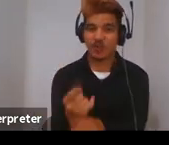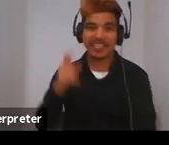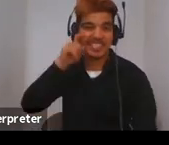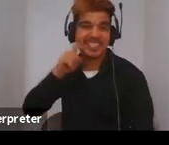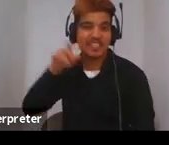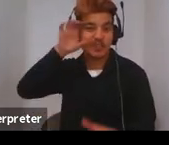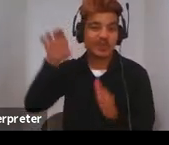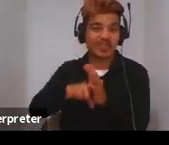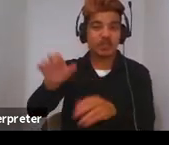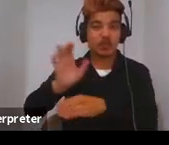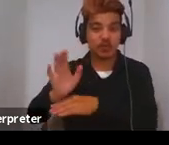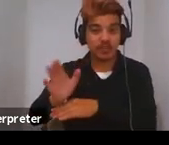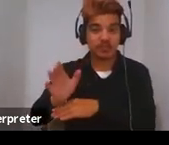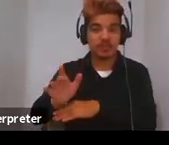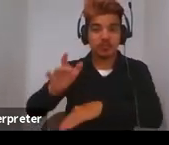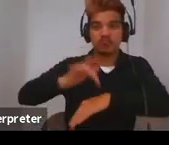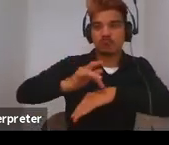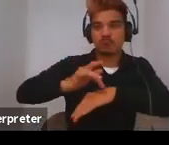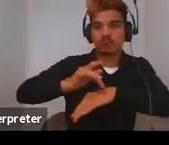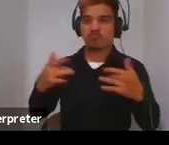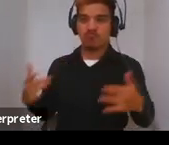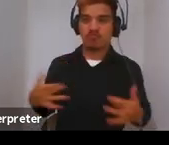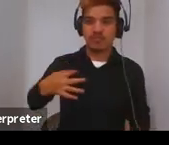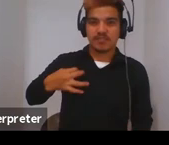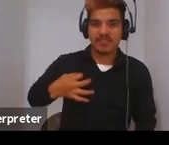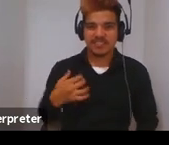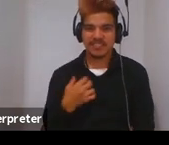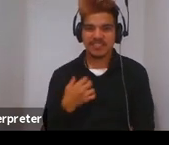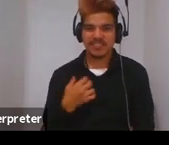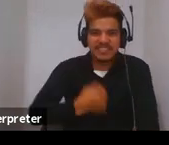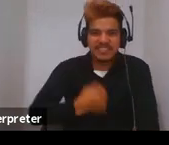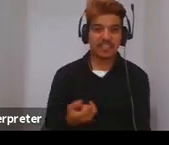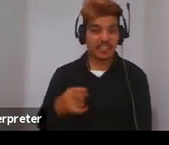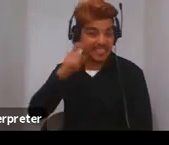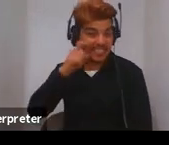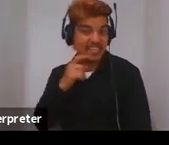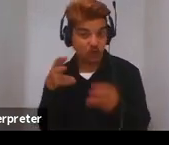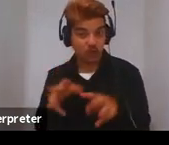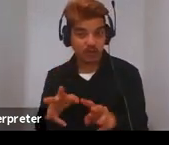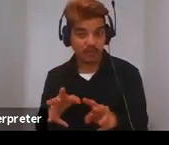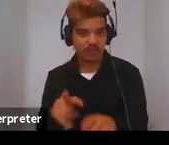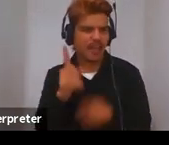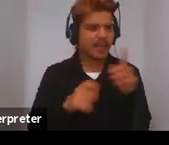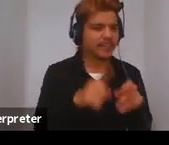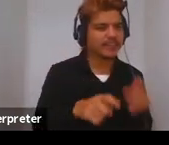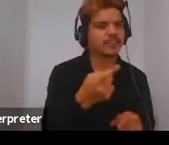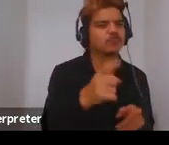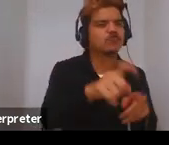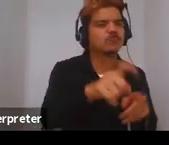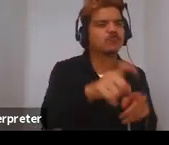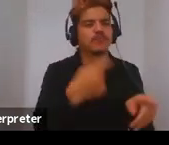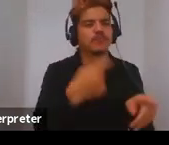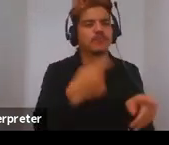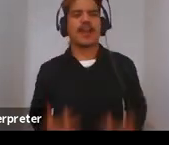videos. Touching, grabbing, or pinching someone in a deliberately sexual way. Asking someone to send you naked pictures of herself